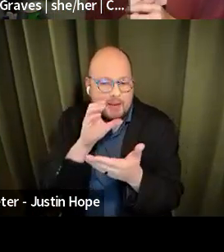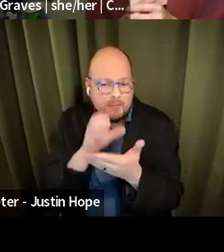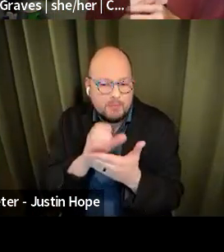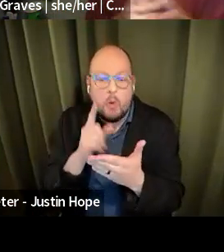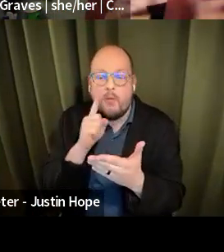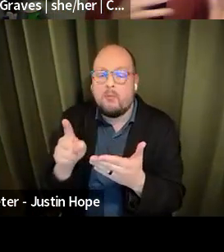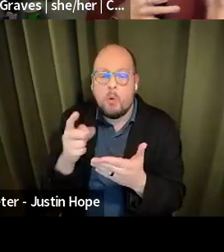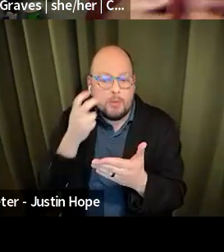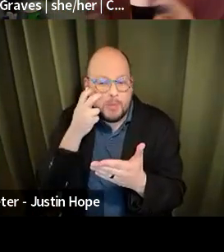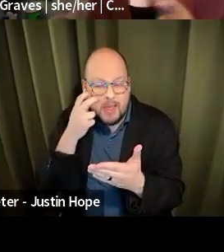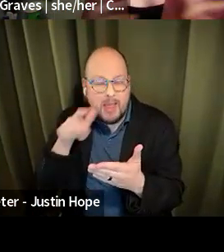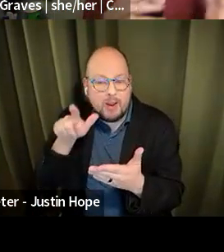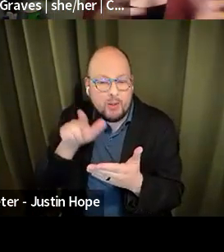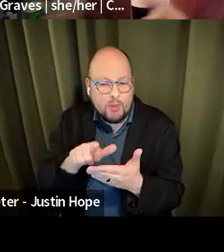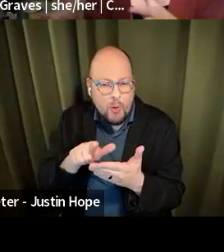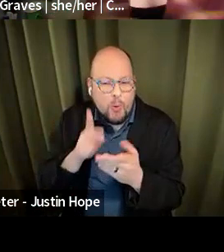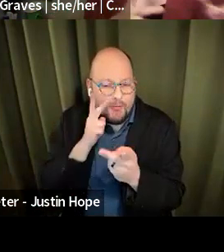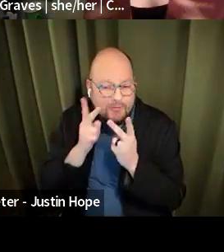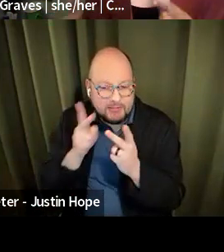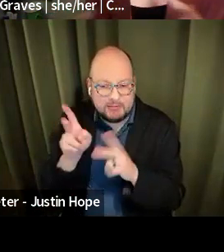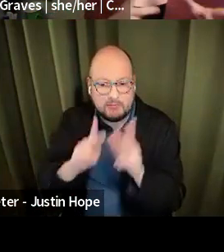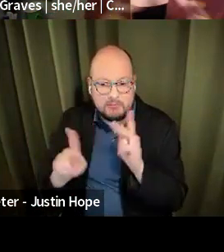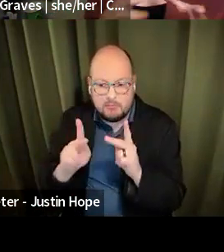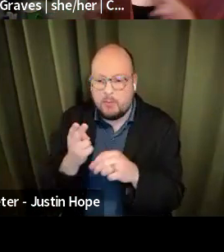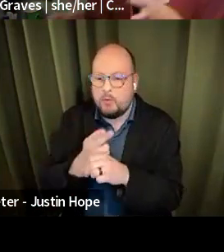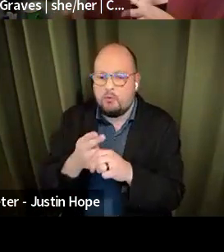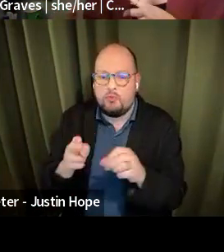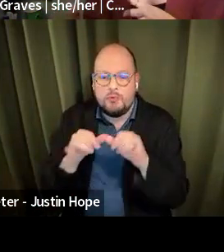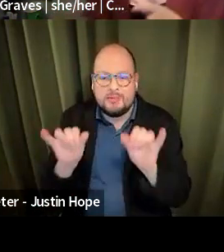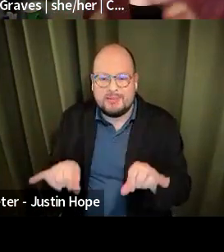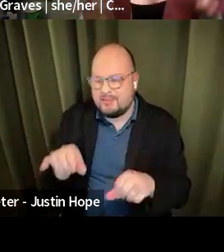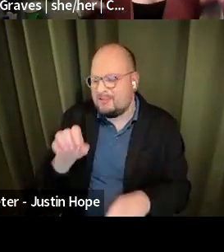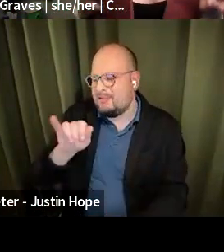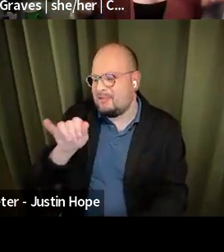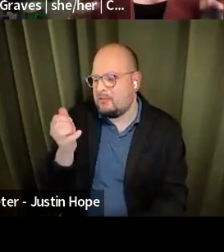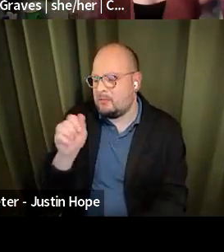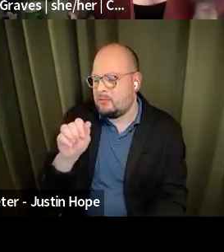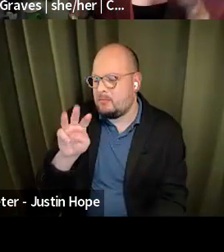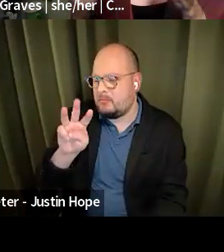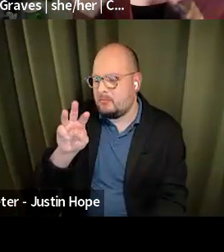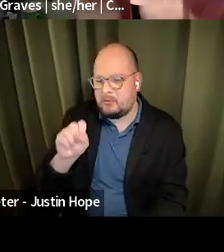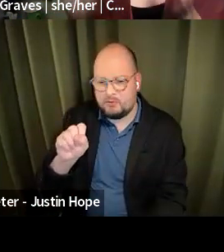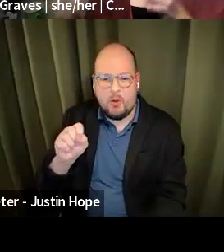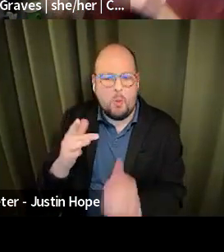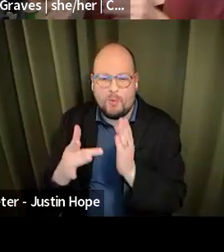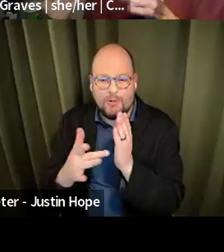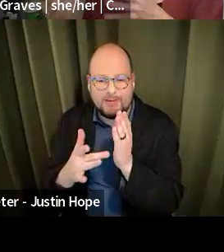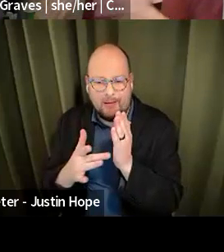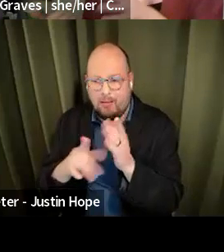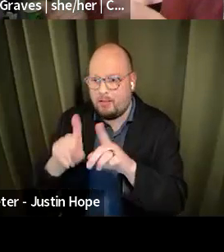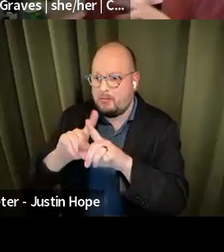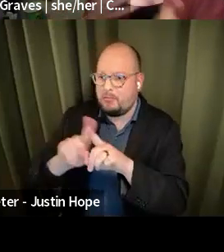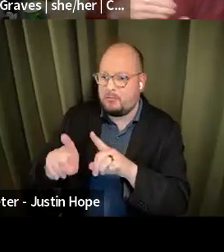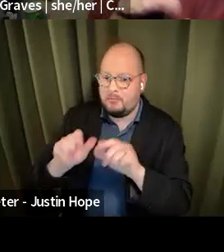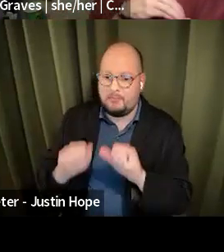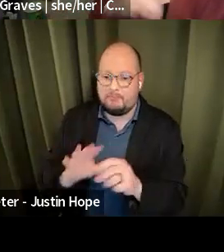vision individuals who are using JAWS or whatever technology to participate